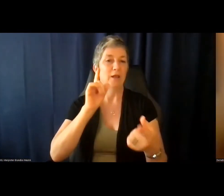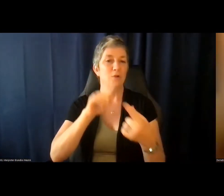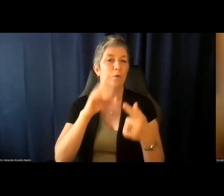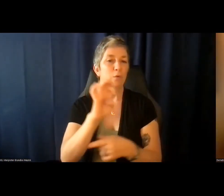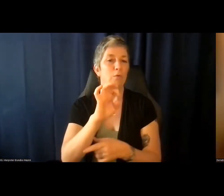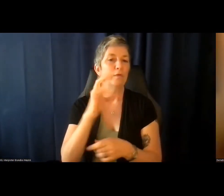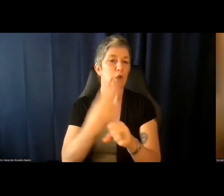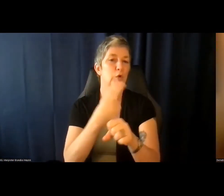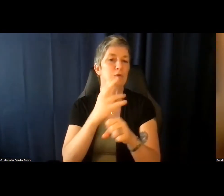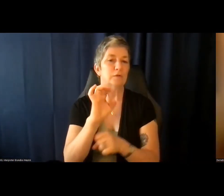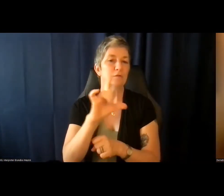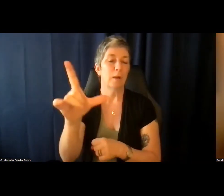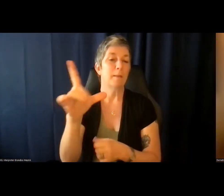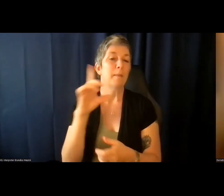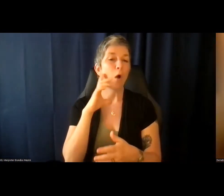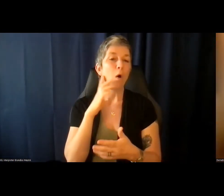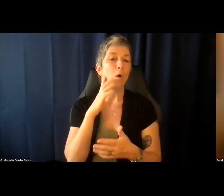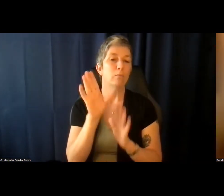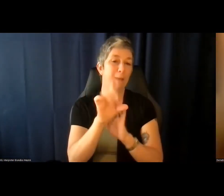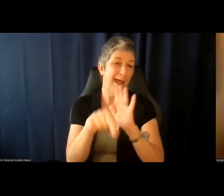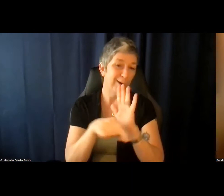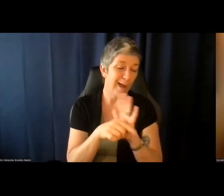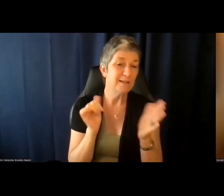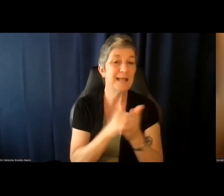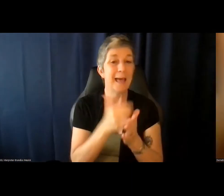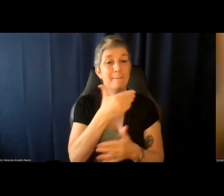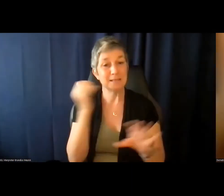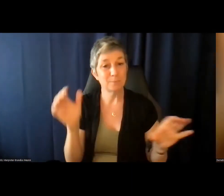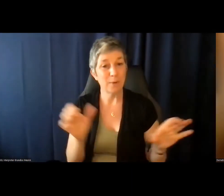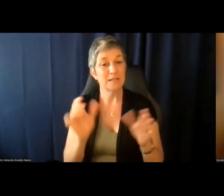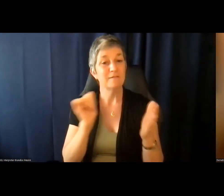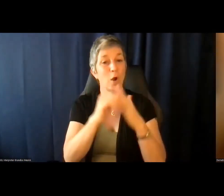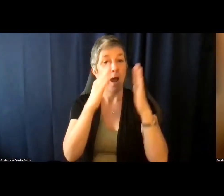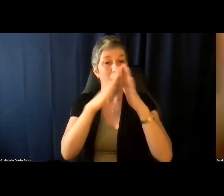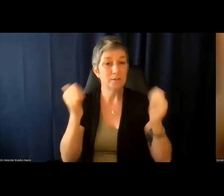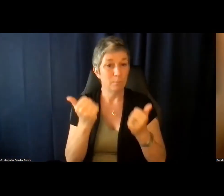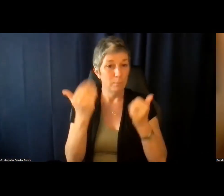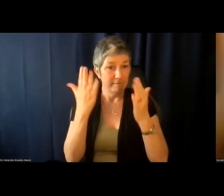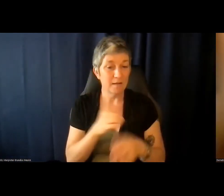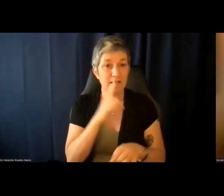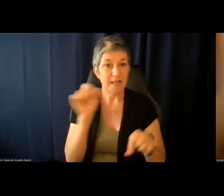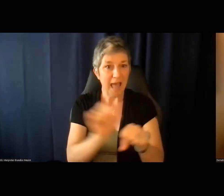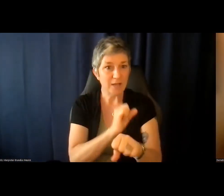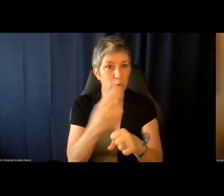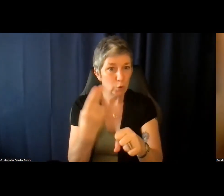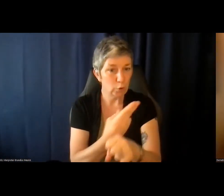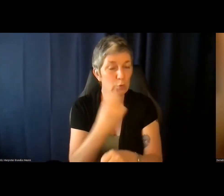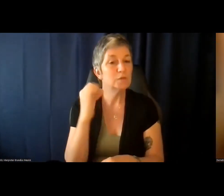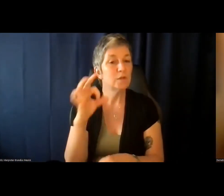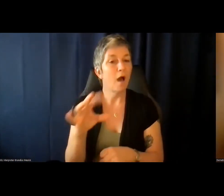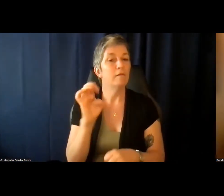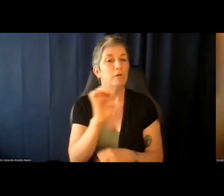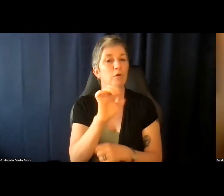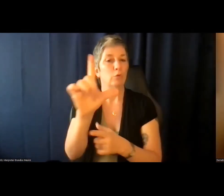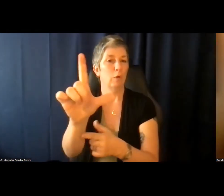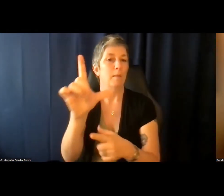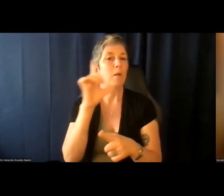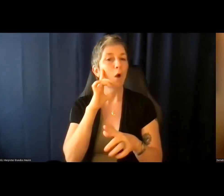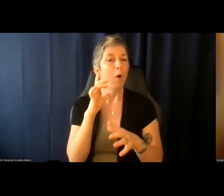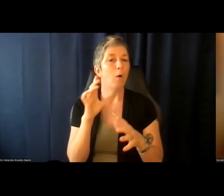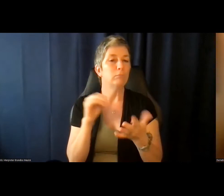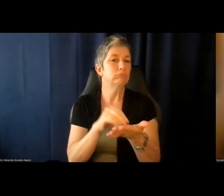records and best practices for housing providers in their actual use of criminal records when they're screening